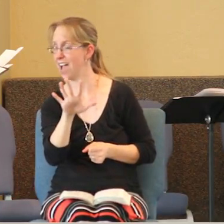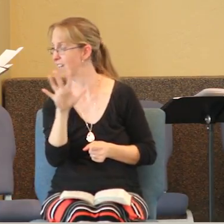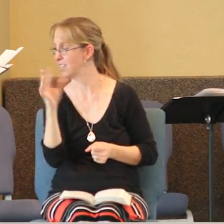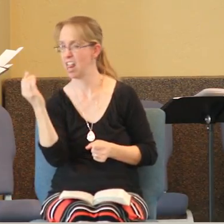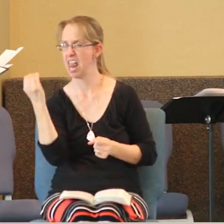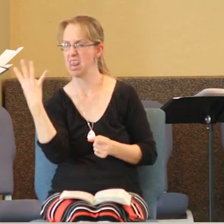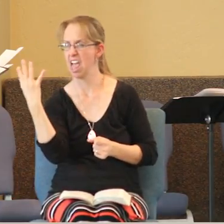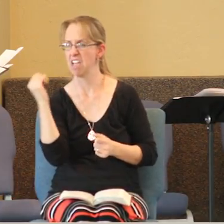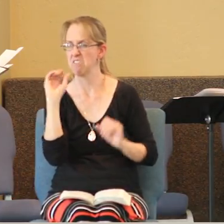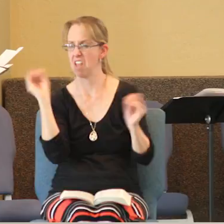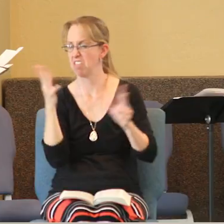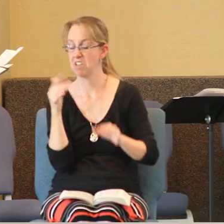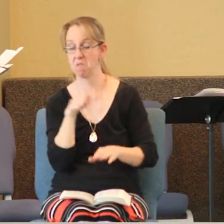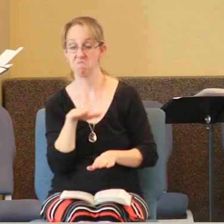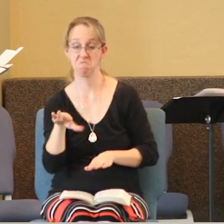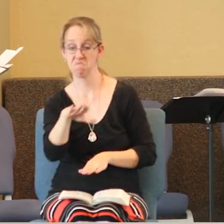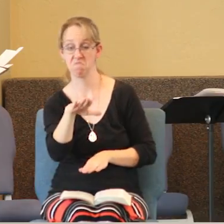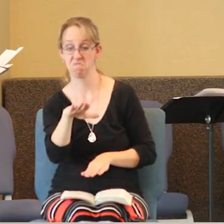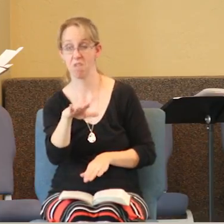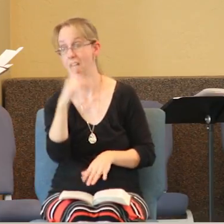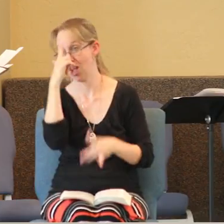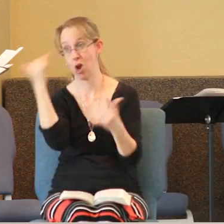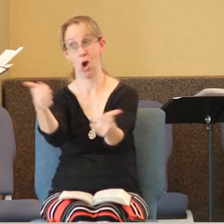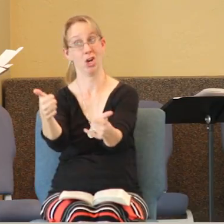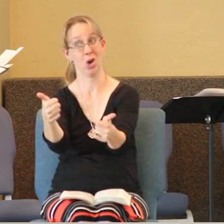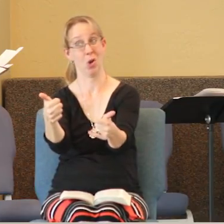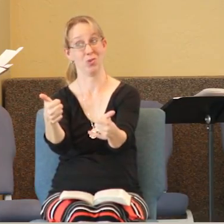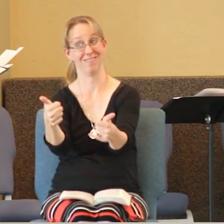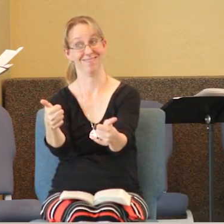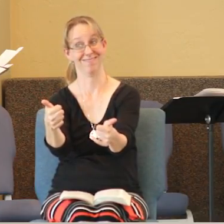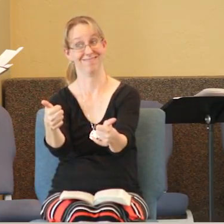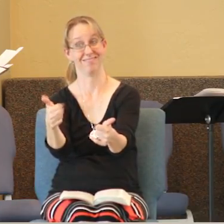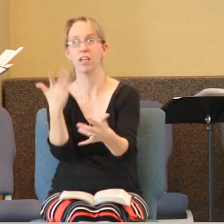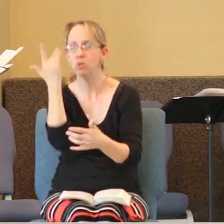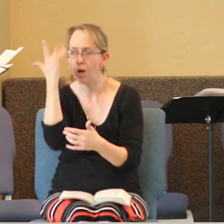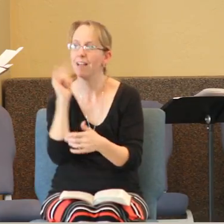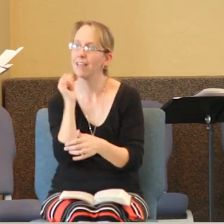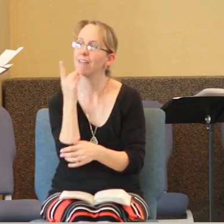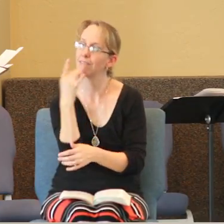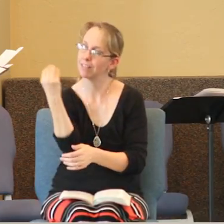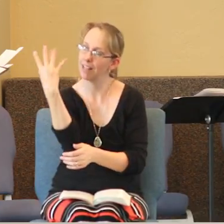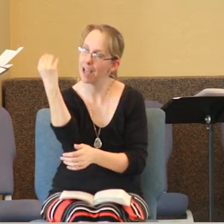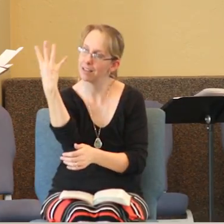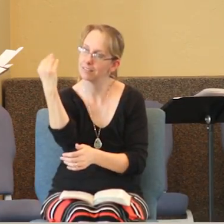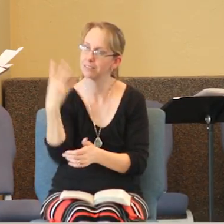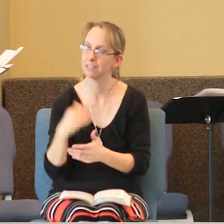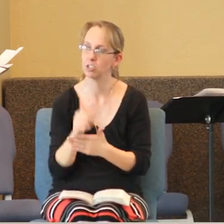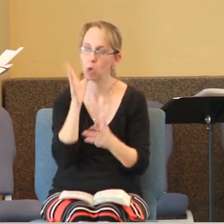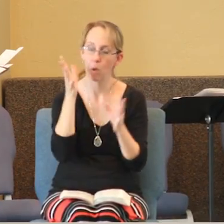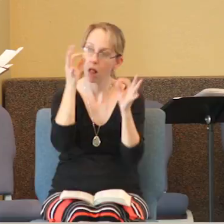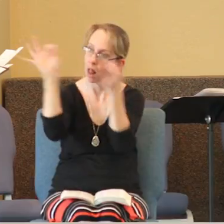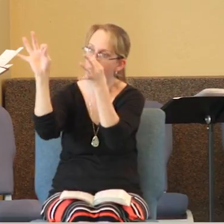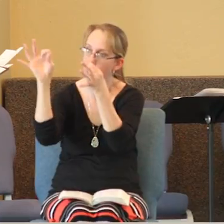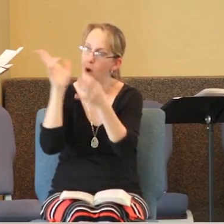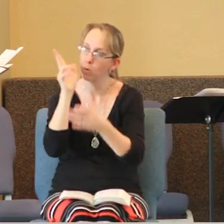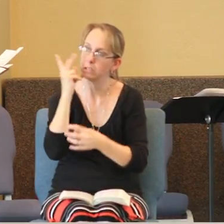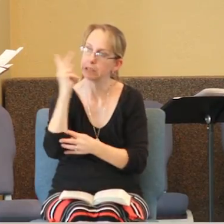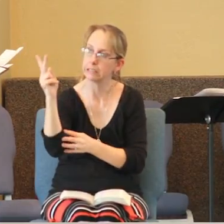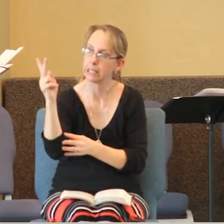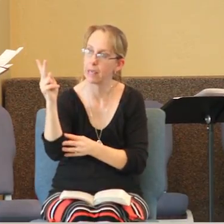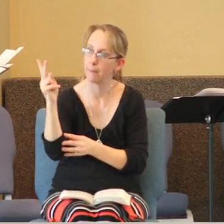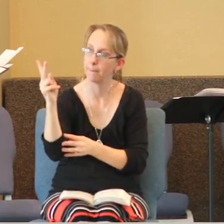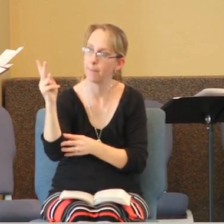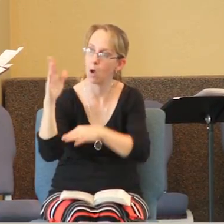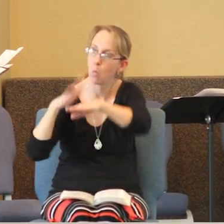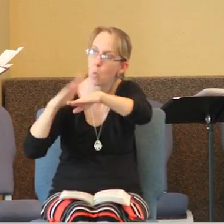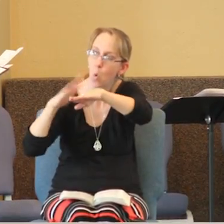light, there's no nothing, you're on your own. That's why they put lights on them, so that we'll see them as